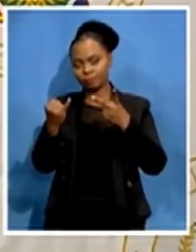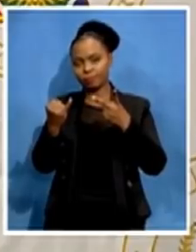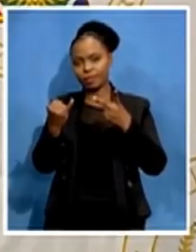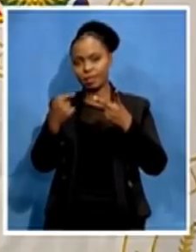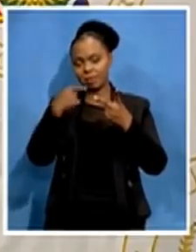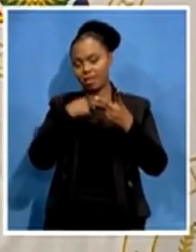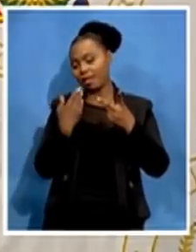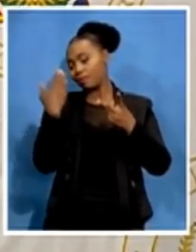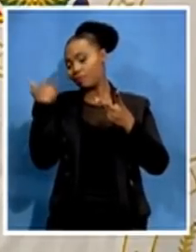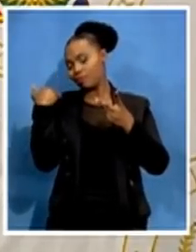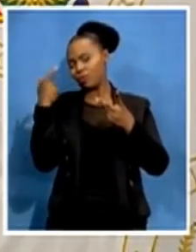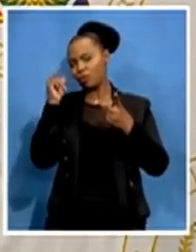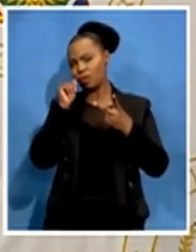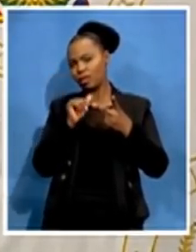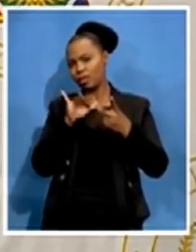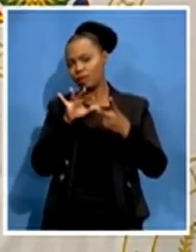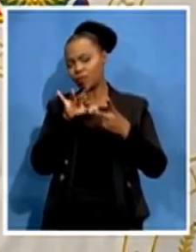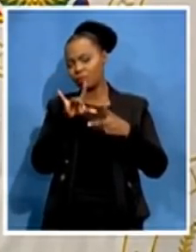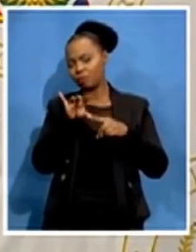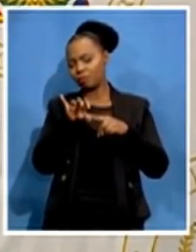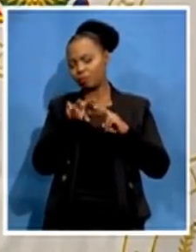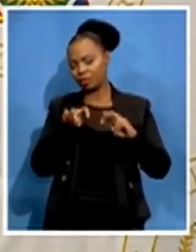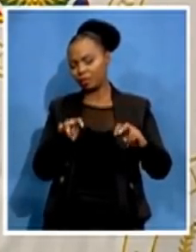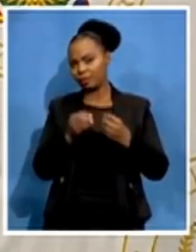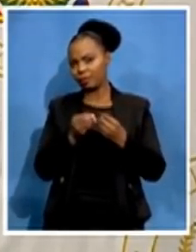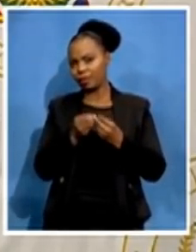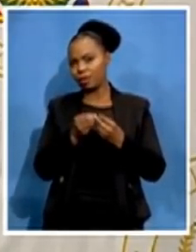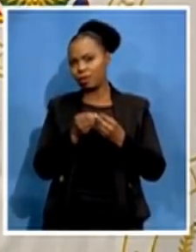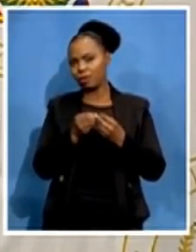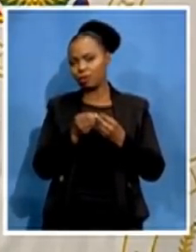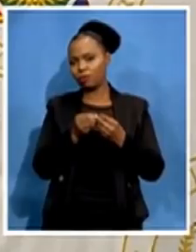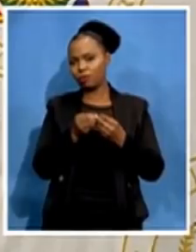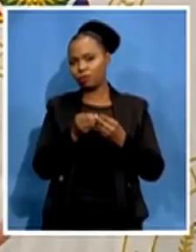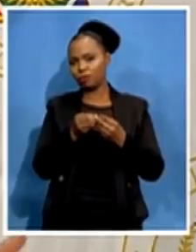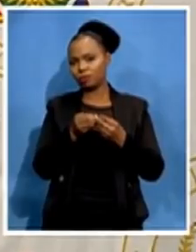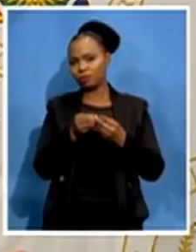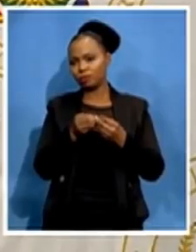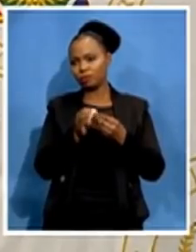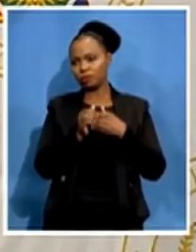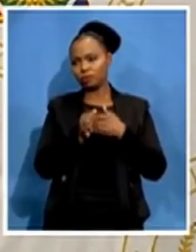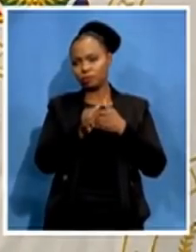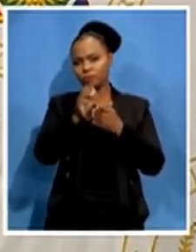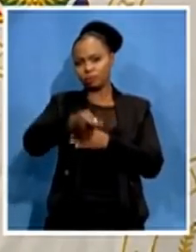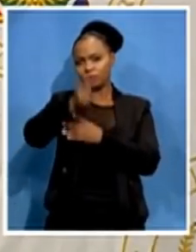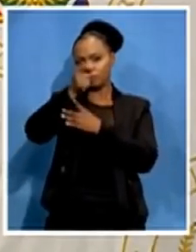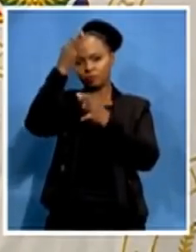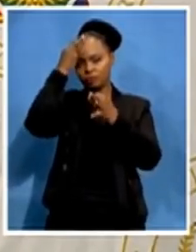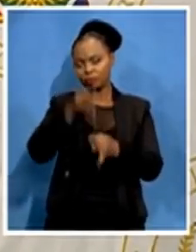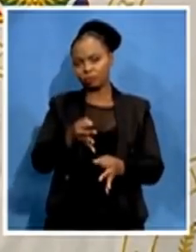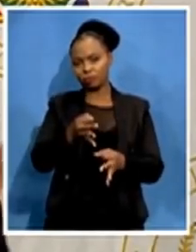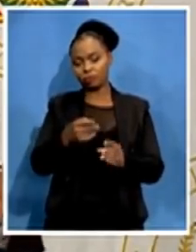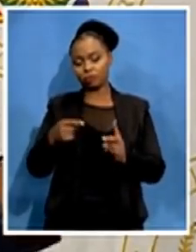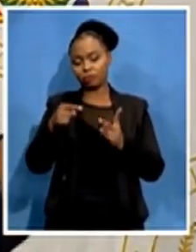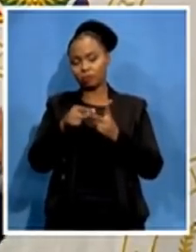the ruling by the Deputy Chief Justice is very likely to be a subject matter of litigation.